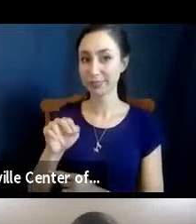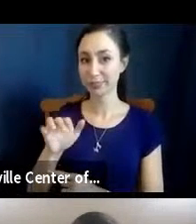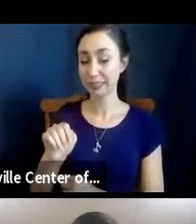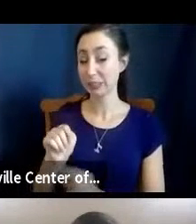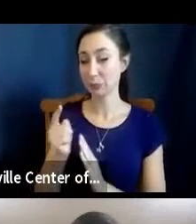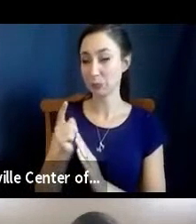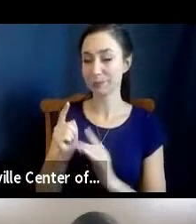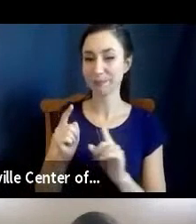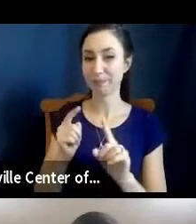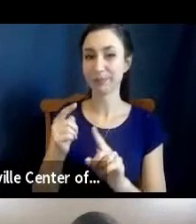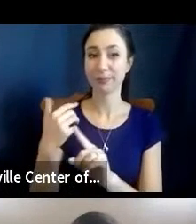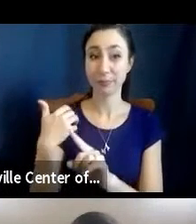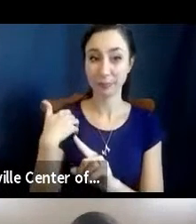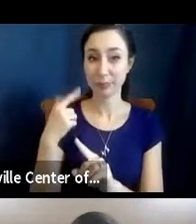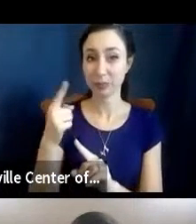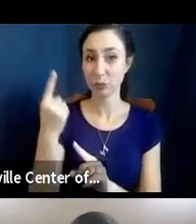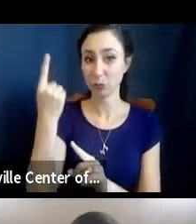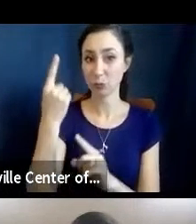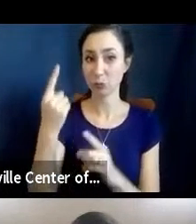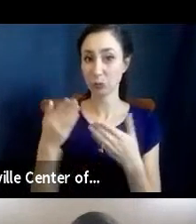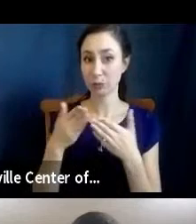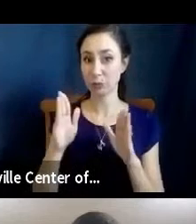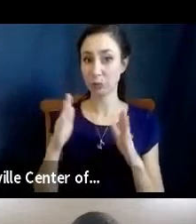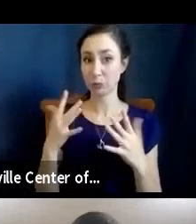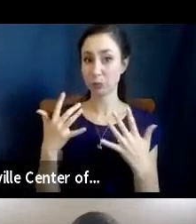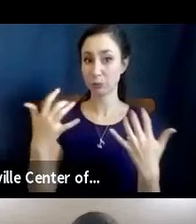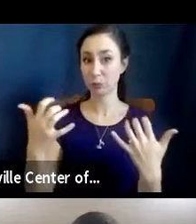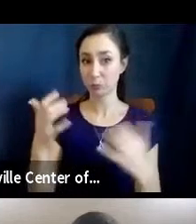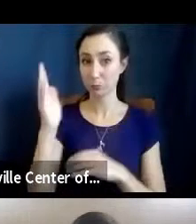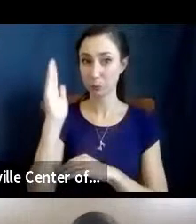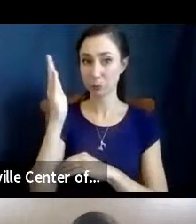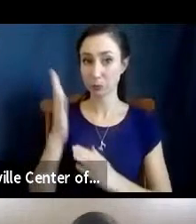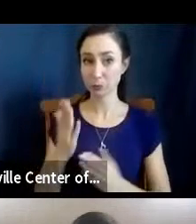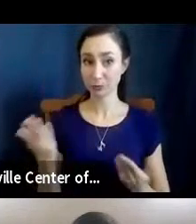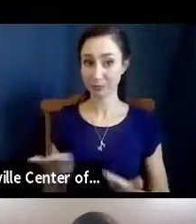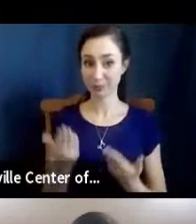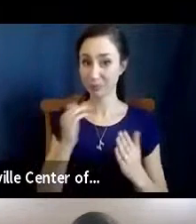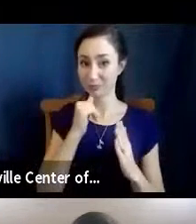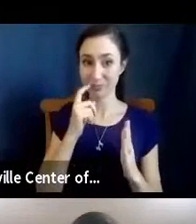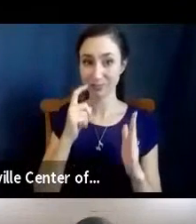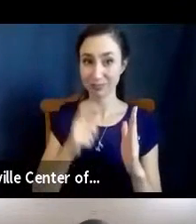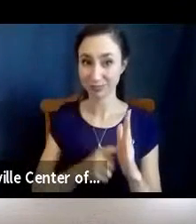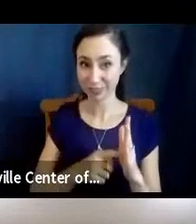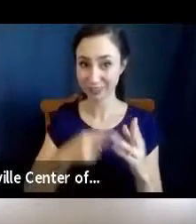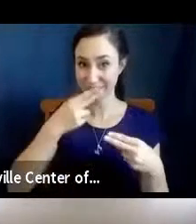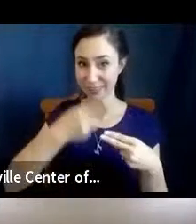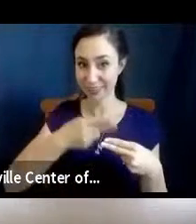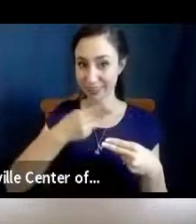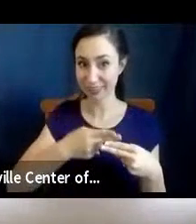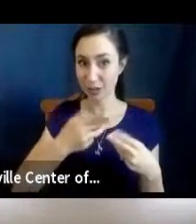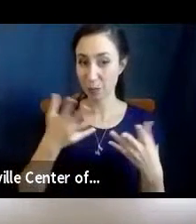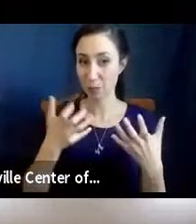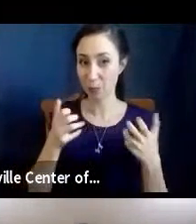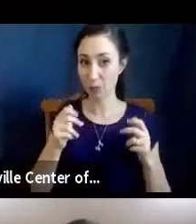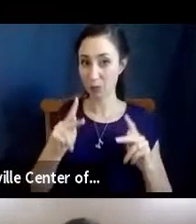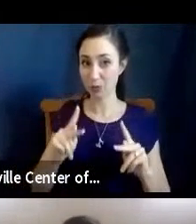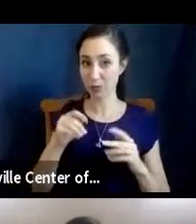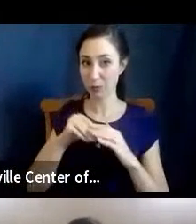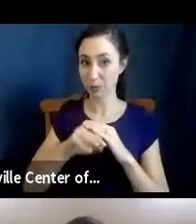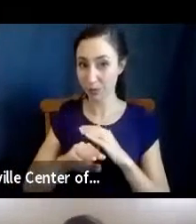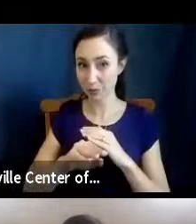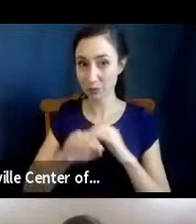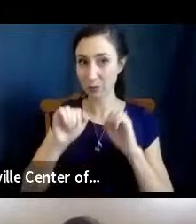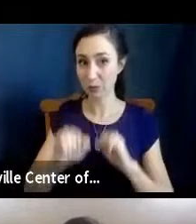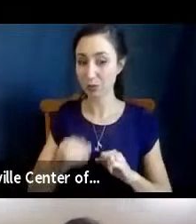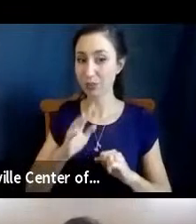our public forum speakers has, she's been here, we just didn't recognize the name. We'd like to let her in so she may speak. Is that